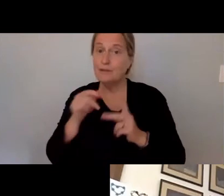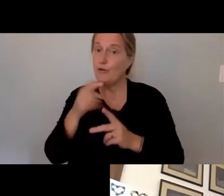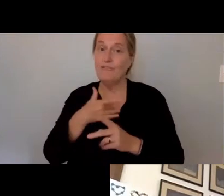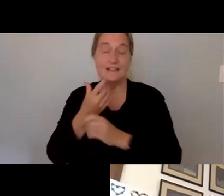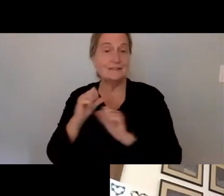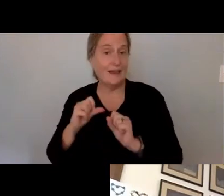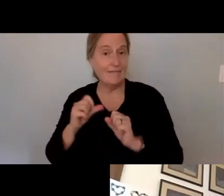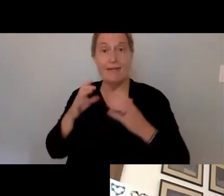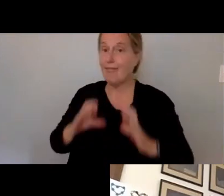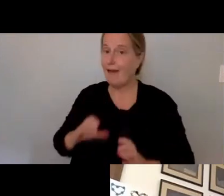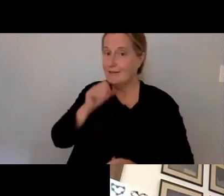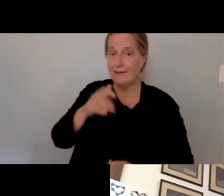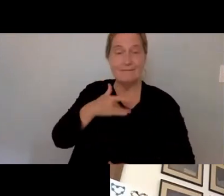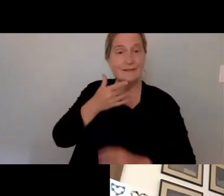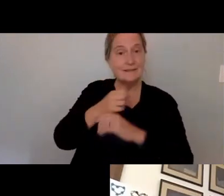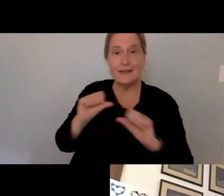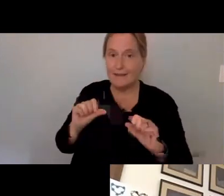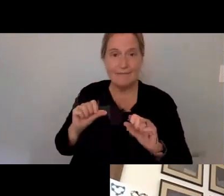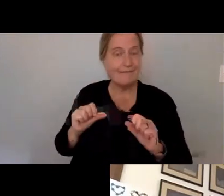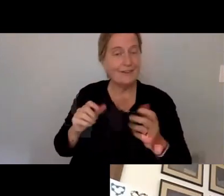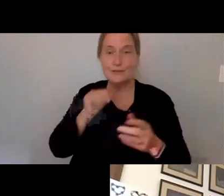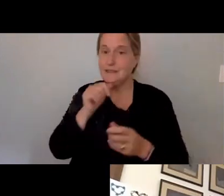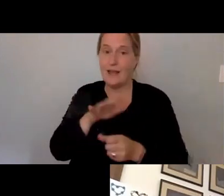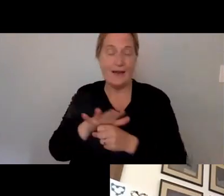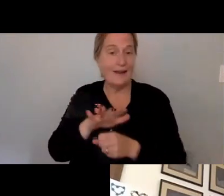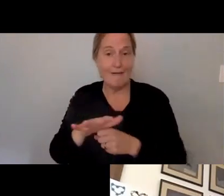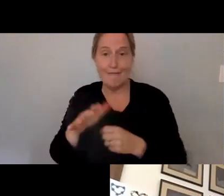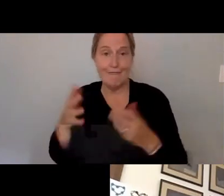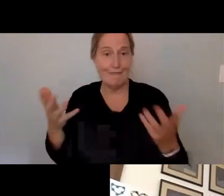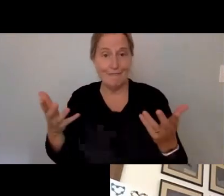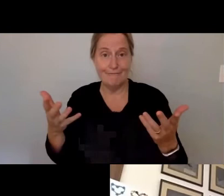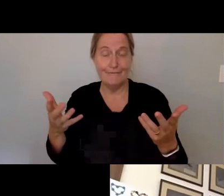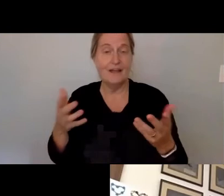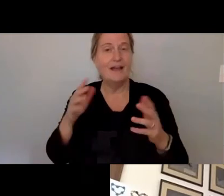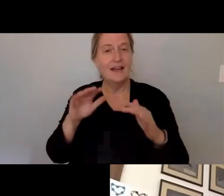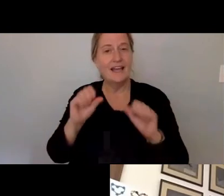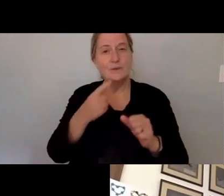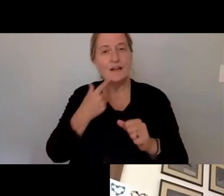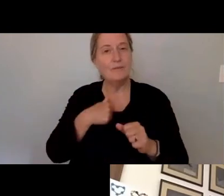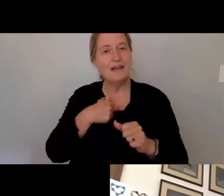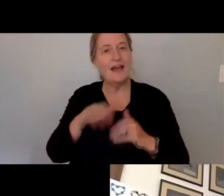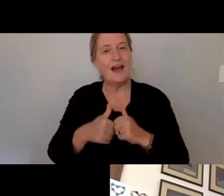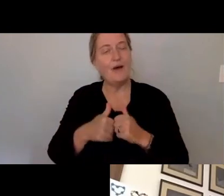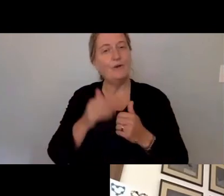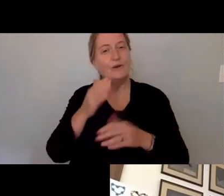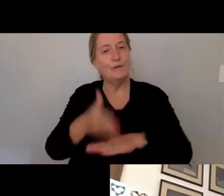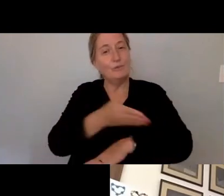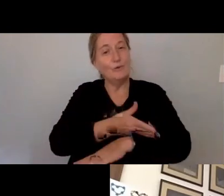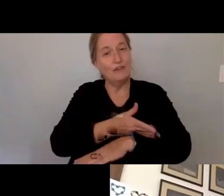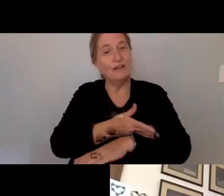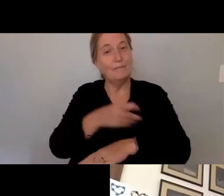tell us what you all are doing to help improve PCA services for Minnesotans with disabilities? Go ahead,